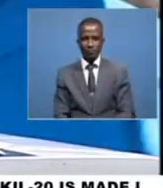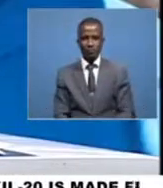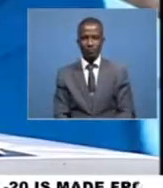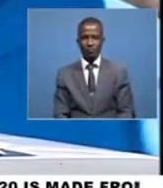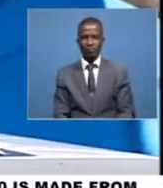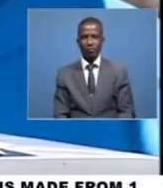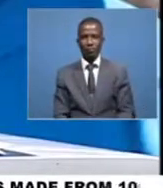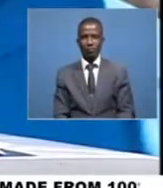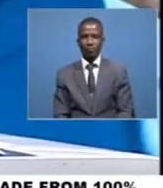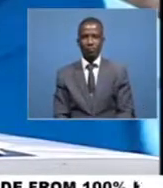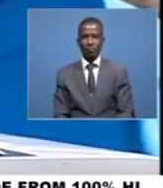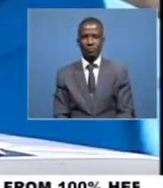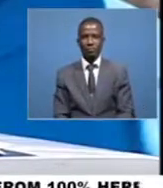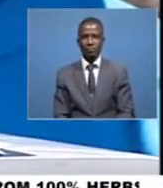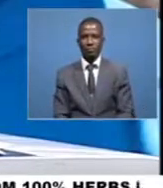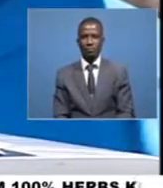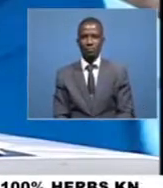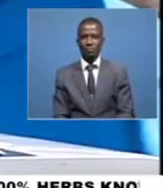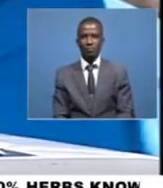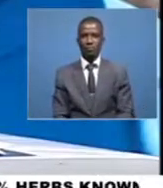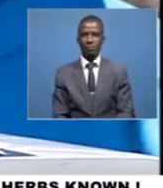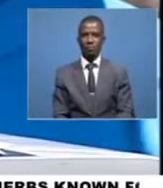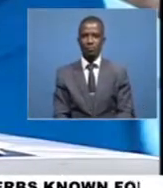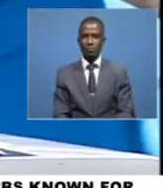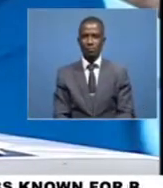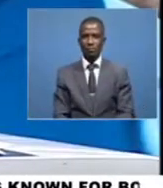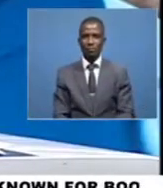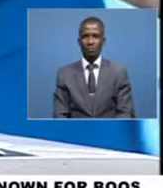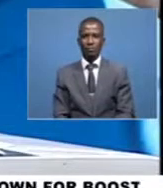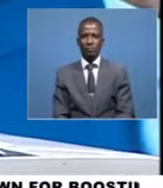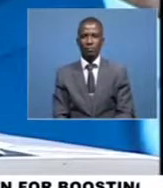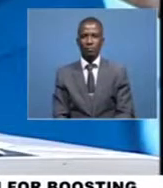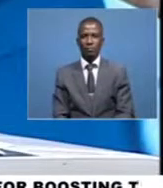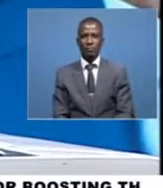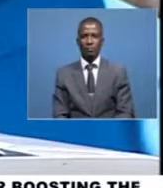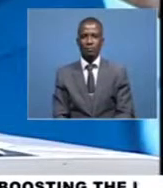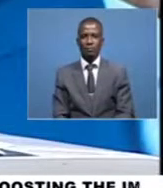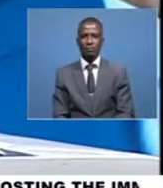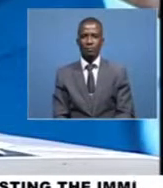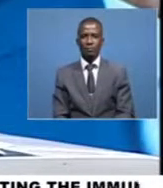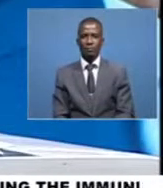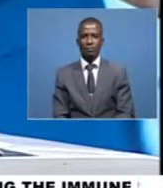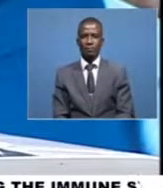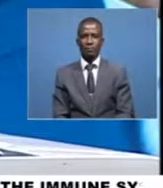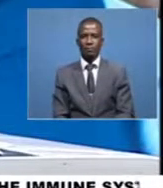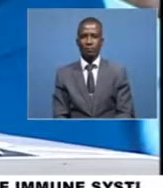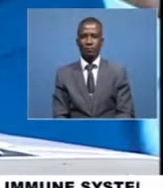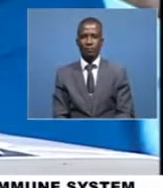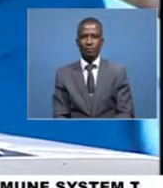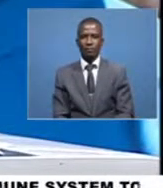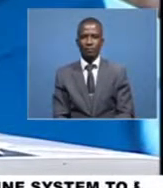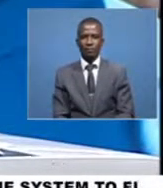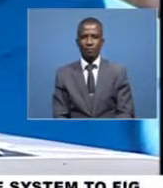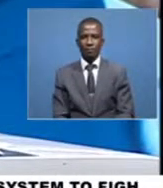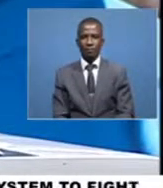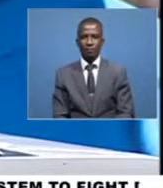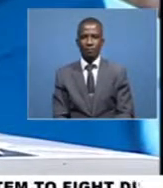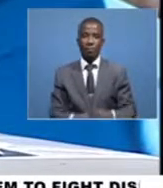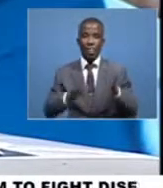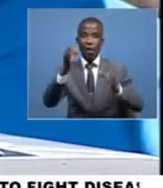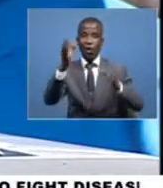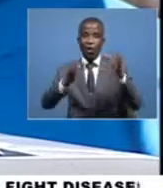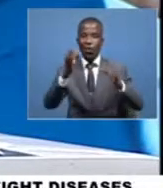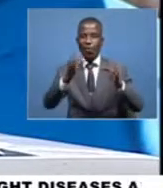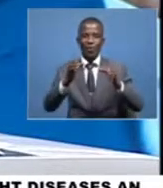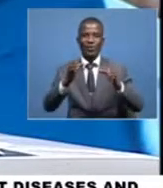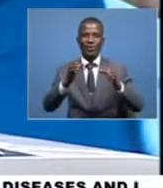the NPP. So let's go back to the Supreme Court and hear out what the two parties are going to say. That's the NDC and the NPP. Their after